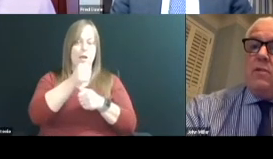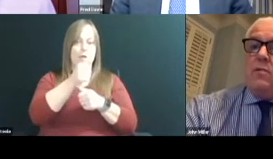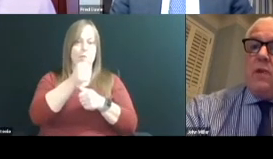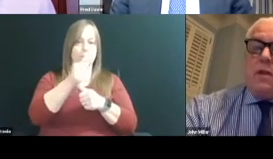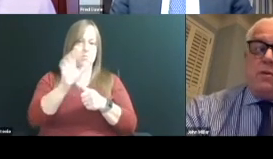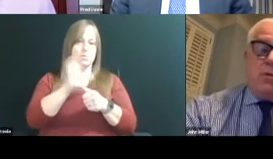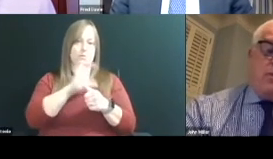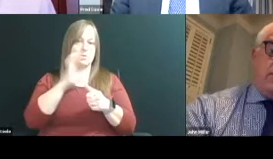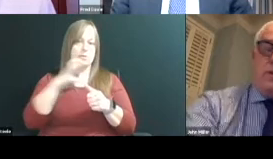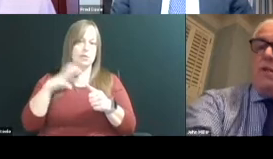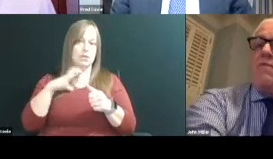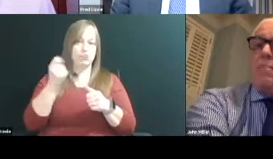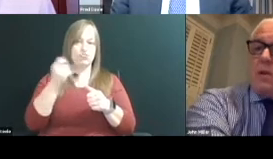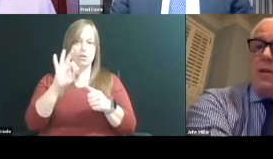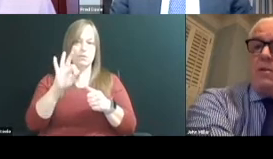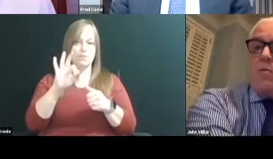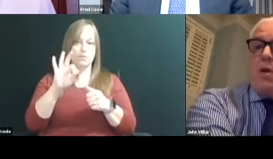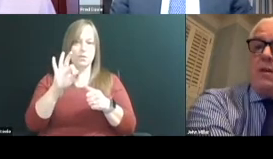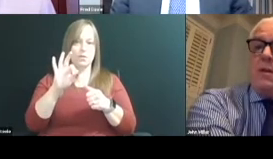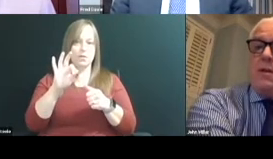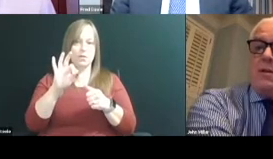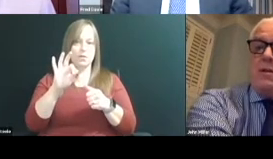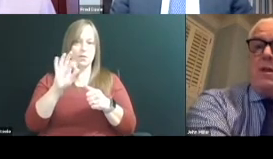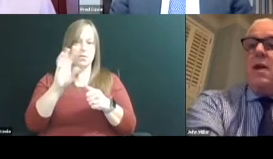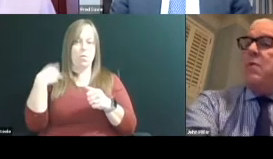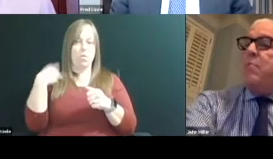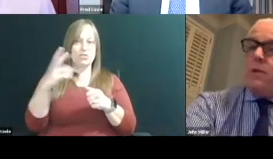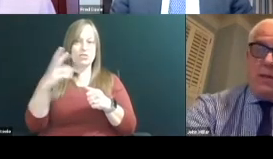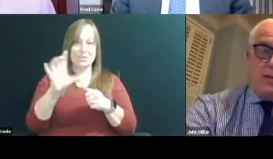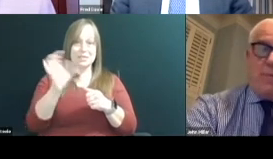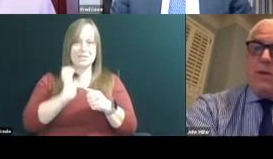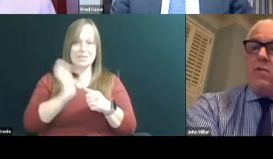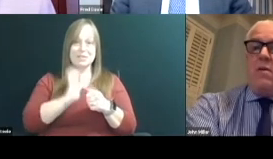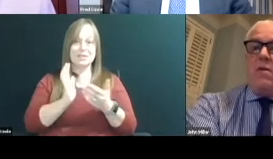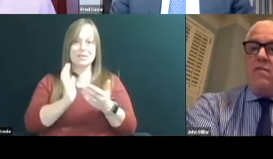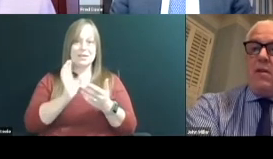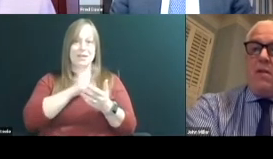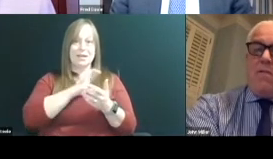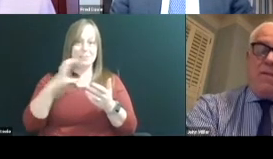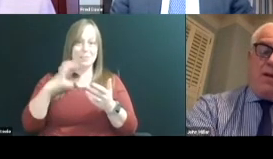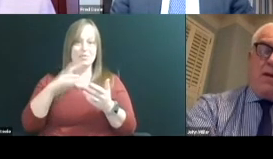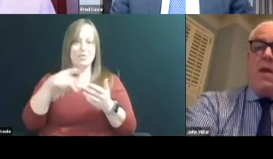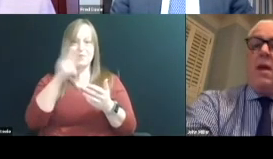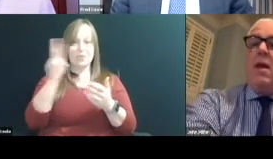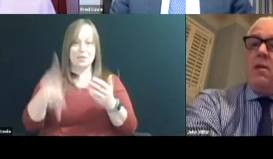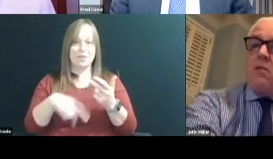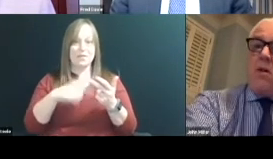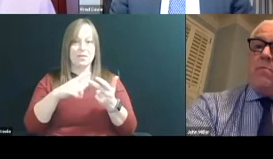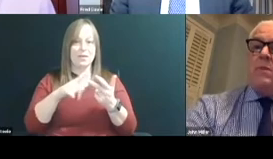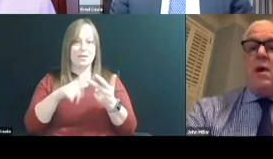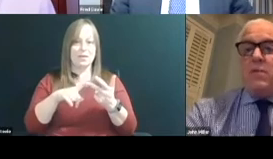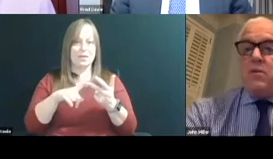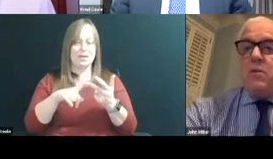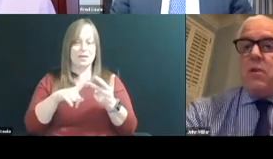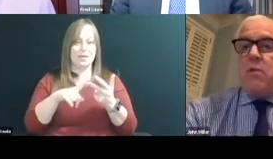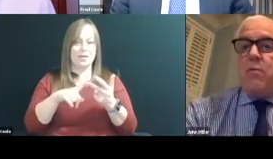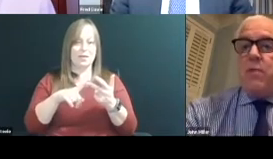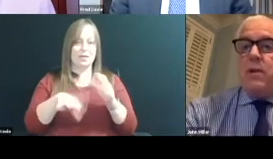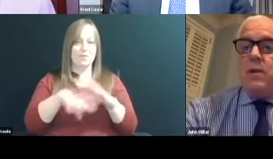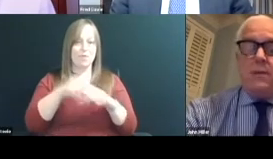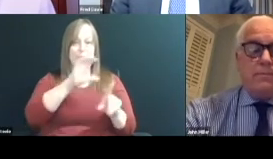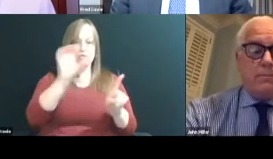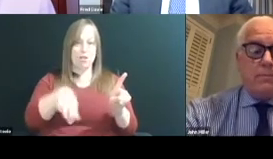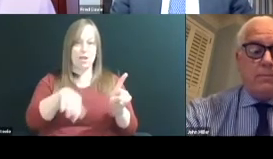Chiefs Association, who was the chief of police in Washington, D.C., and the police commissioner of Philadelphia, and comes out of the